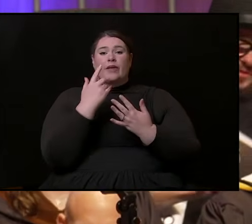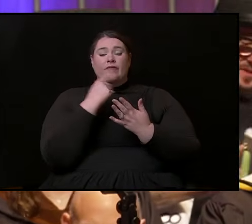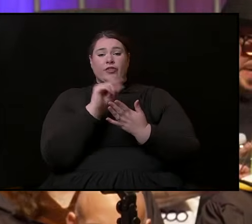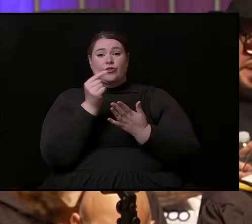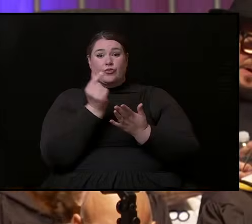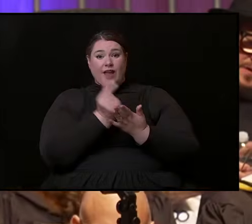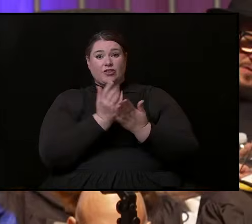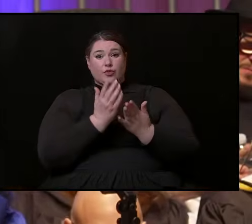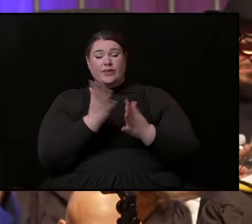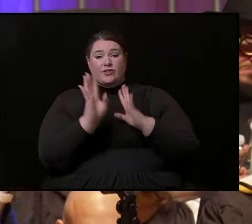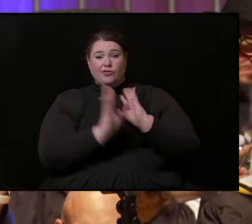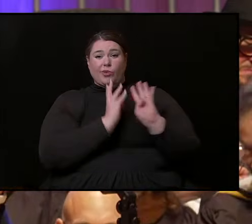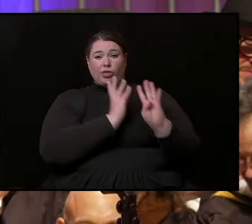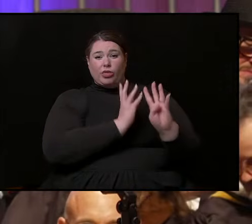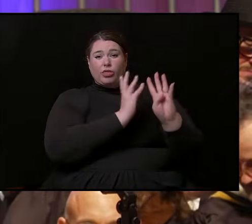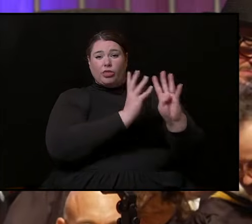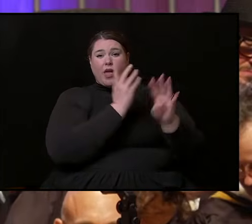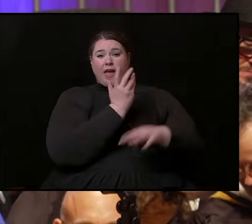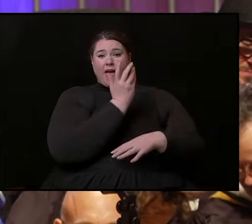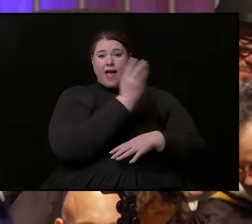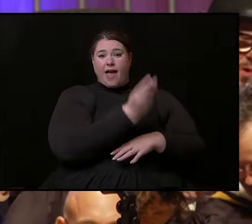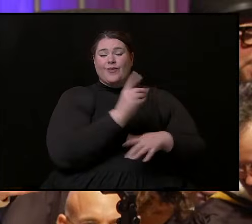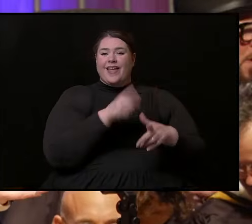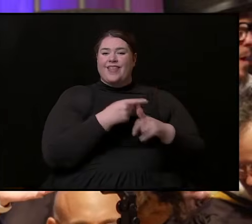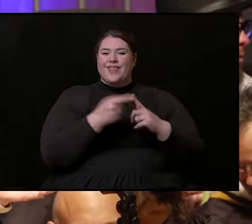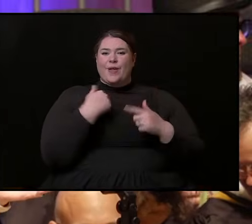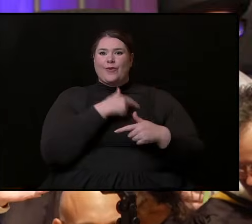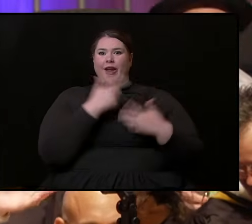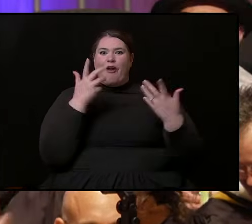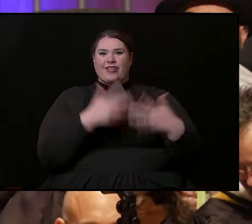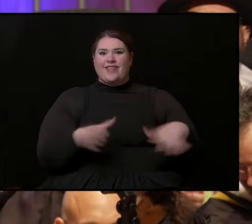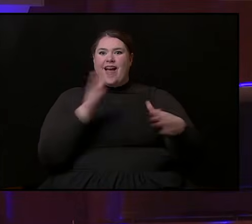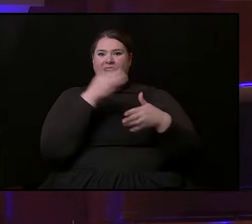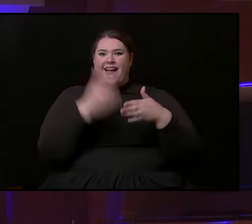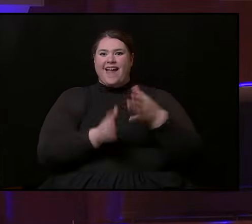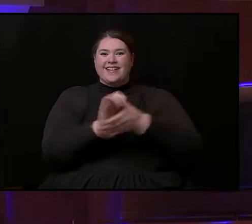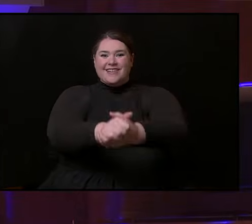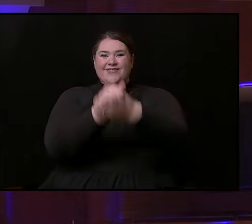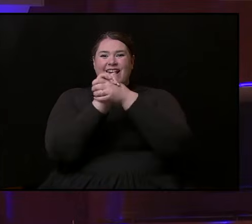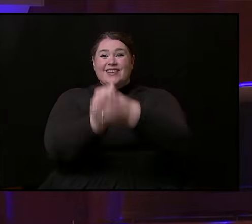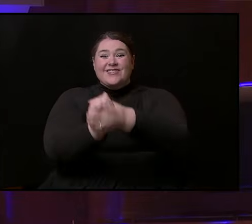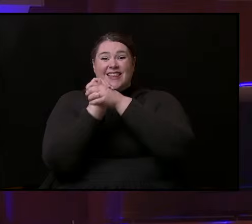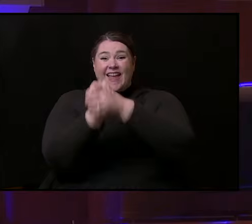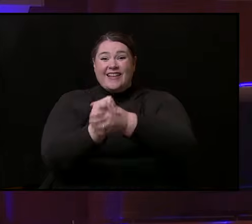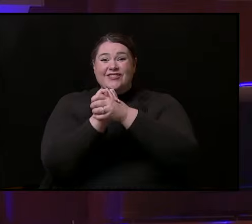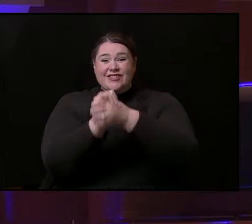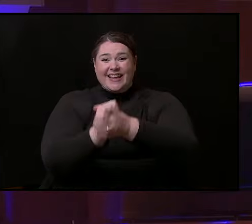completed, and we are adjourned. Congratulations.